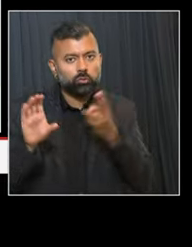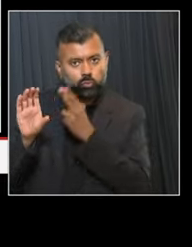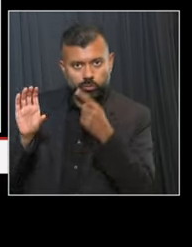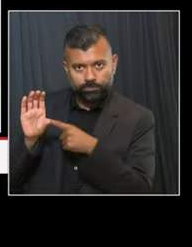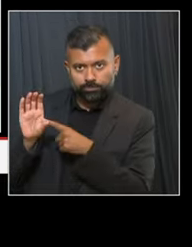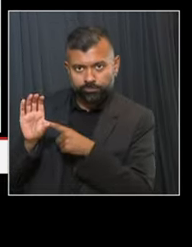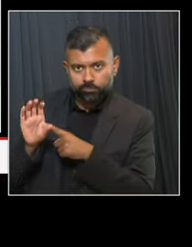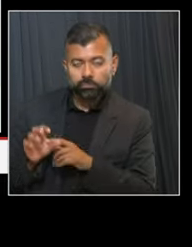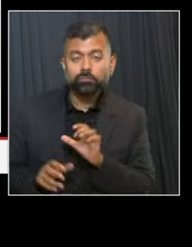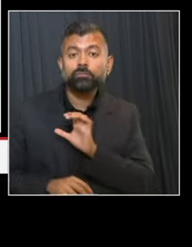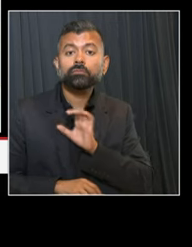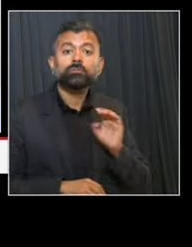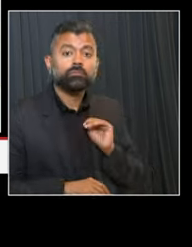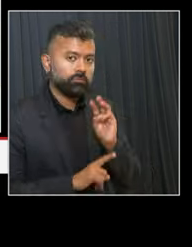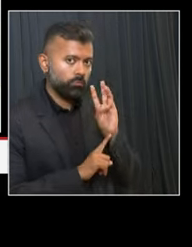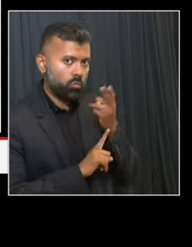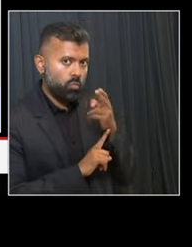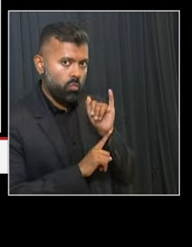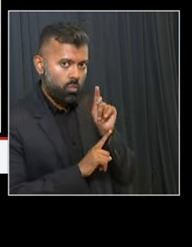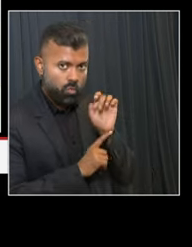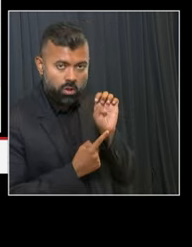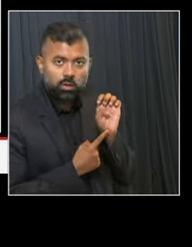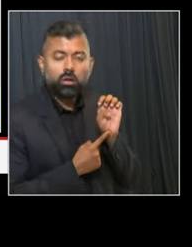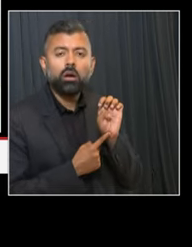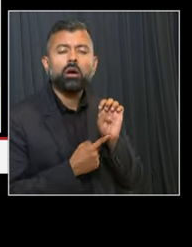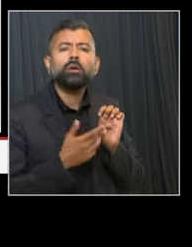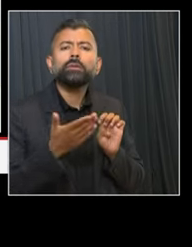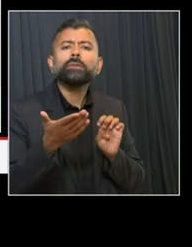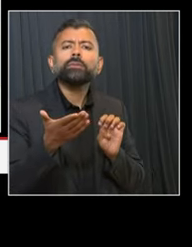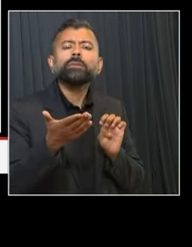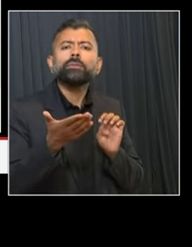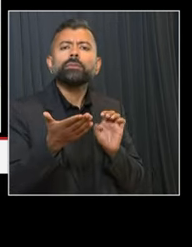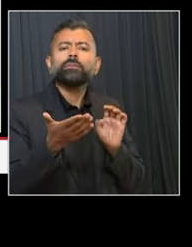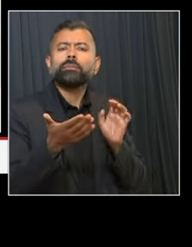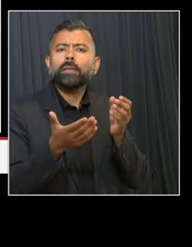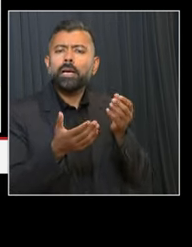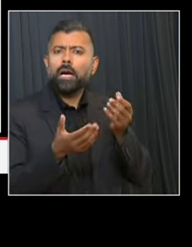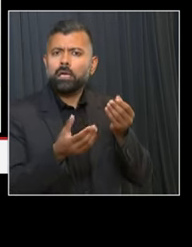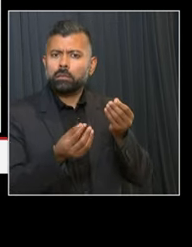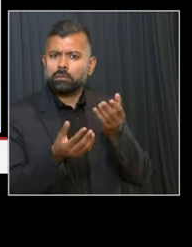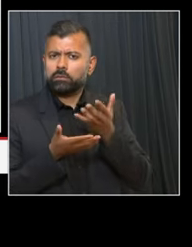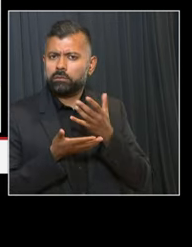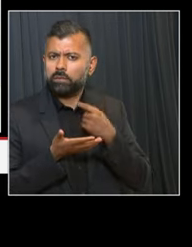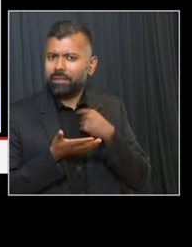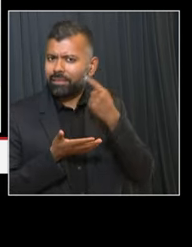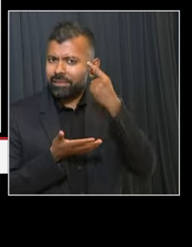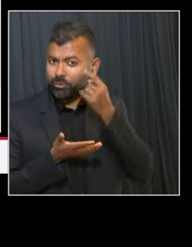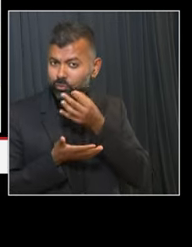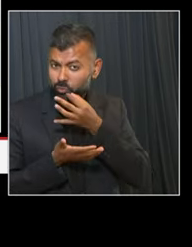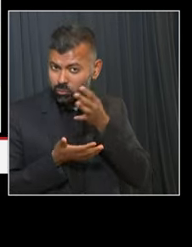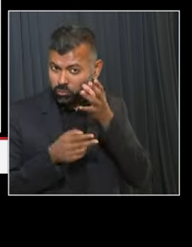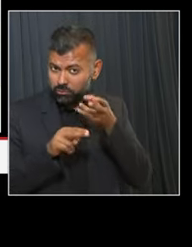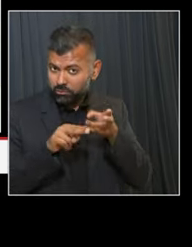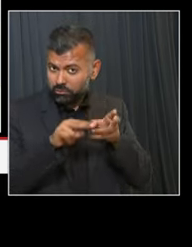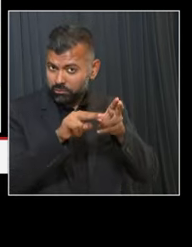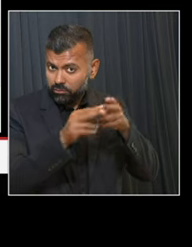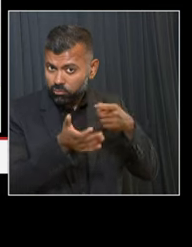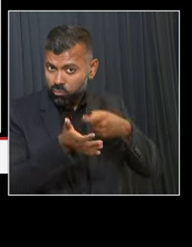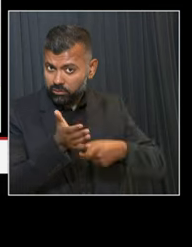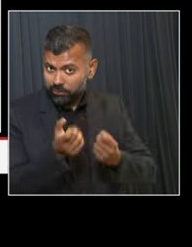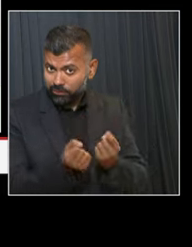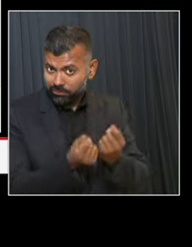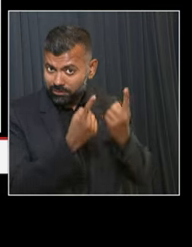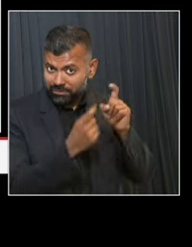which means that I believe that they will start to accelerate spending. And there is, as all of us know, a substantial need for repair